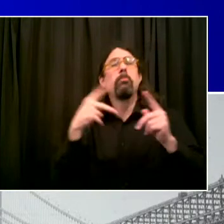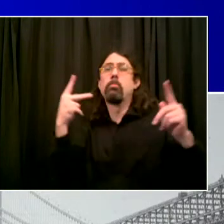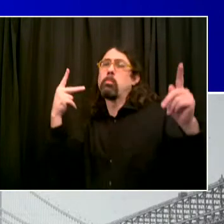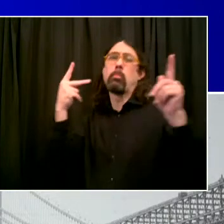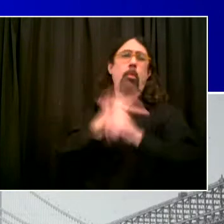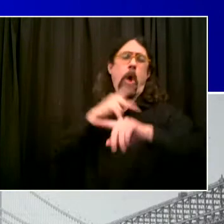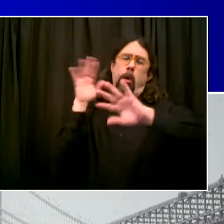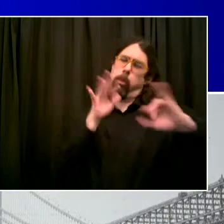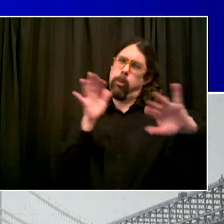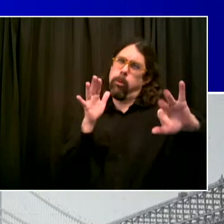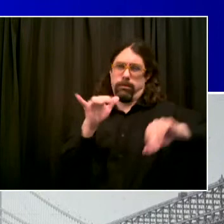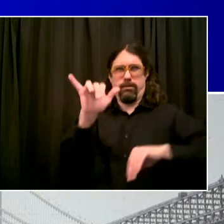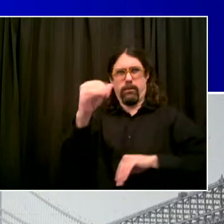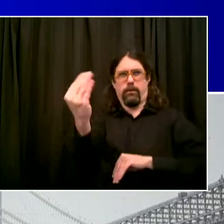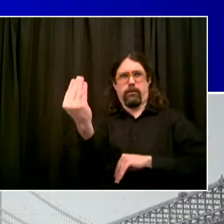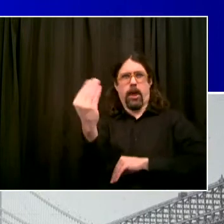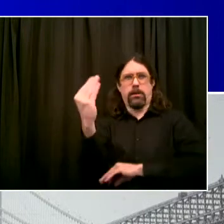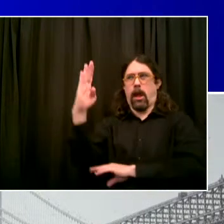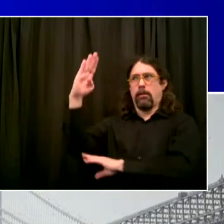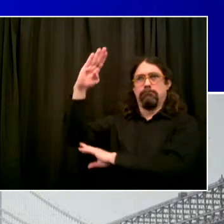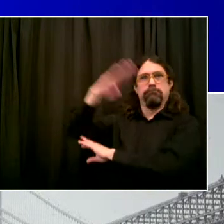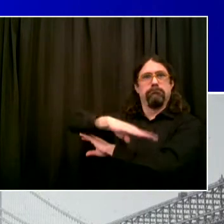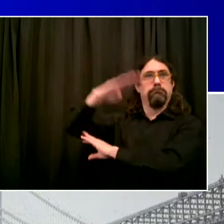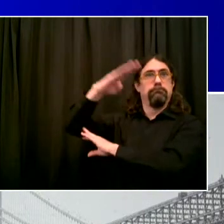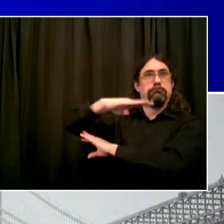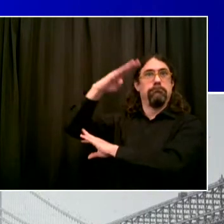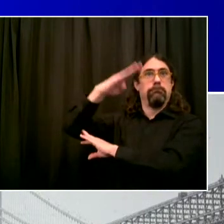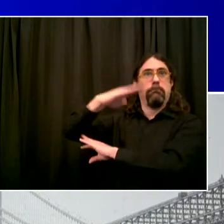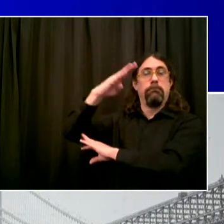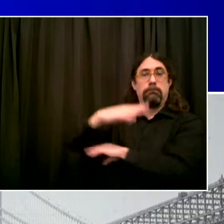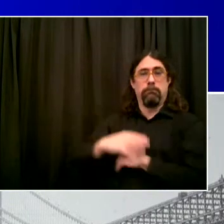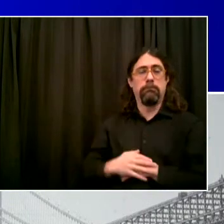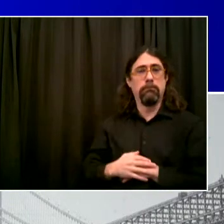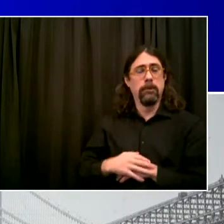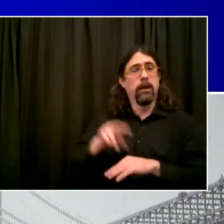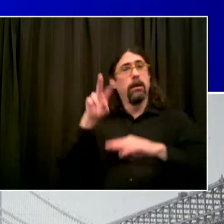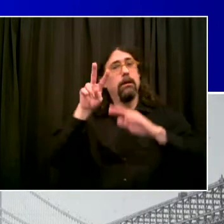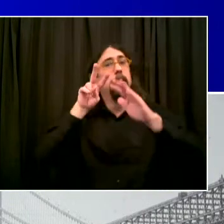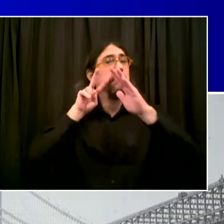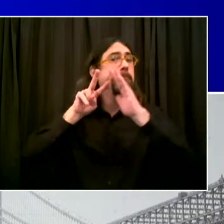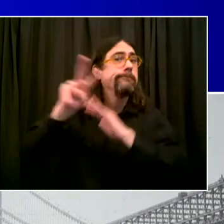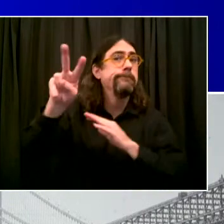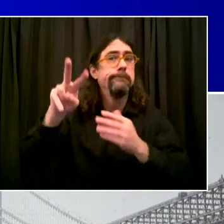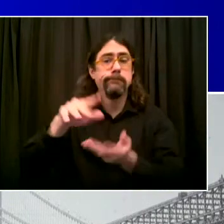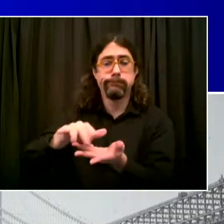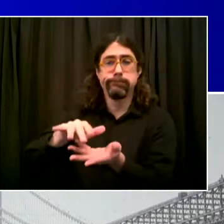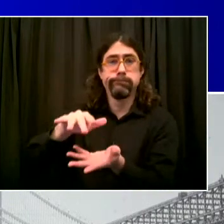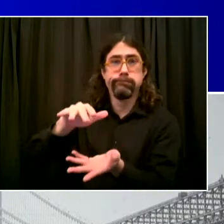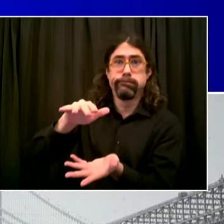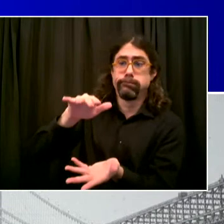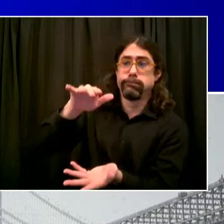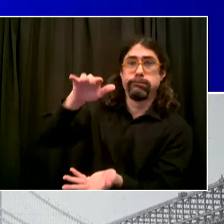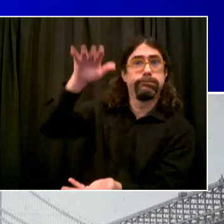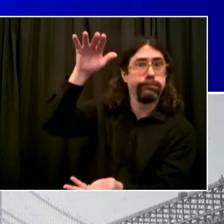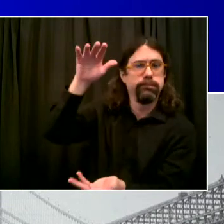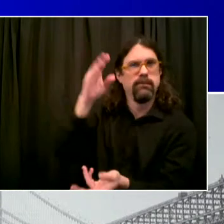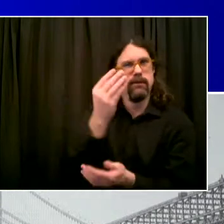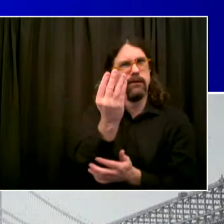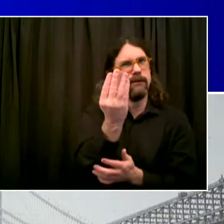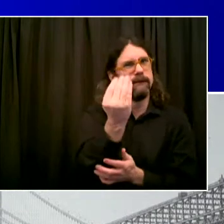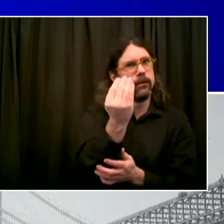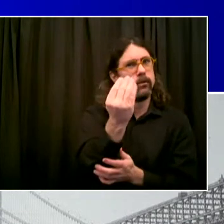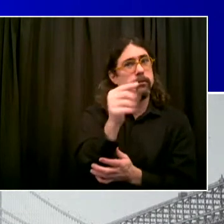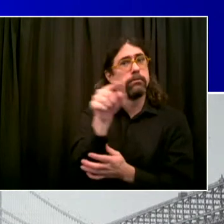some minor coastal flooding in those areas that normally see it, and southern Queens, as well as some parts of